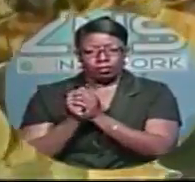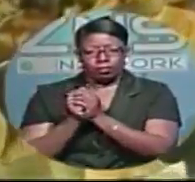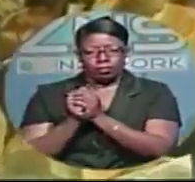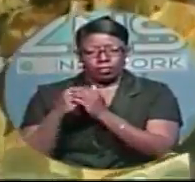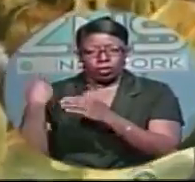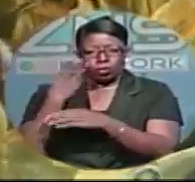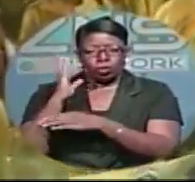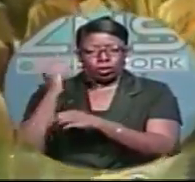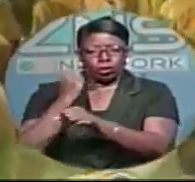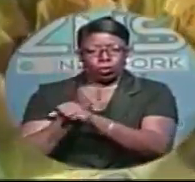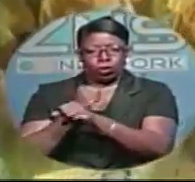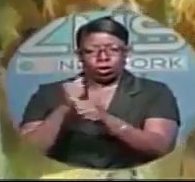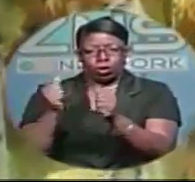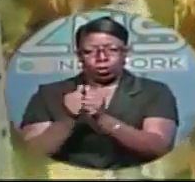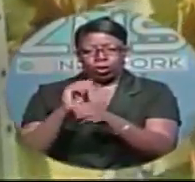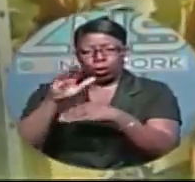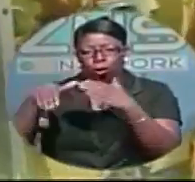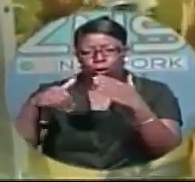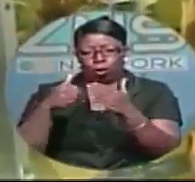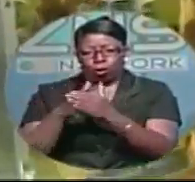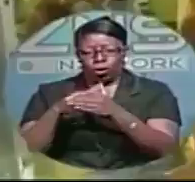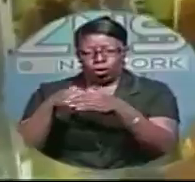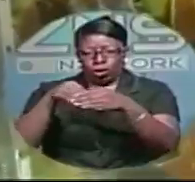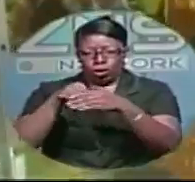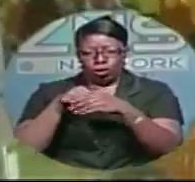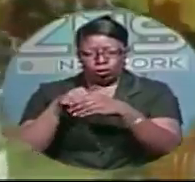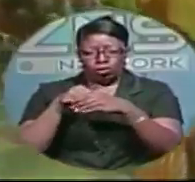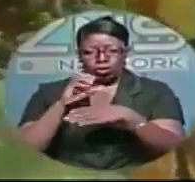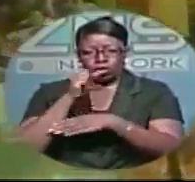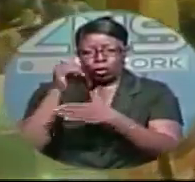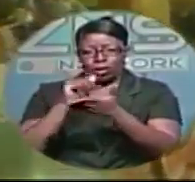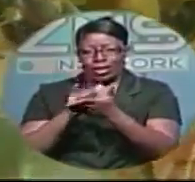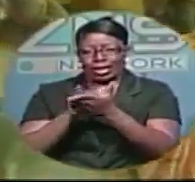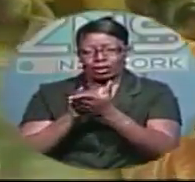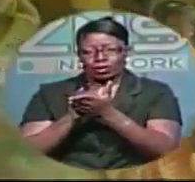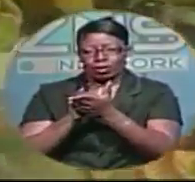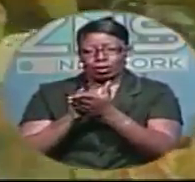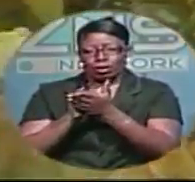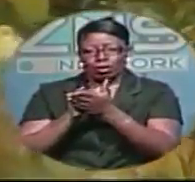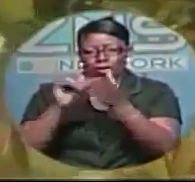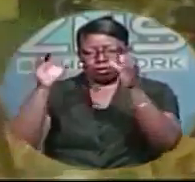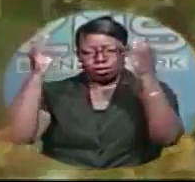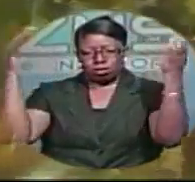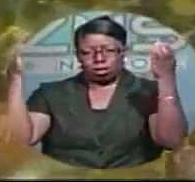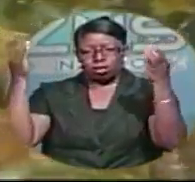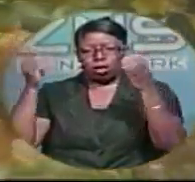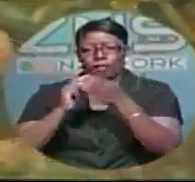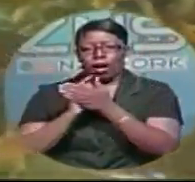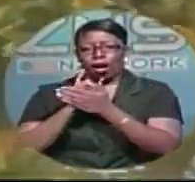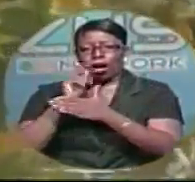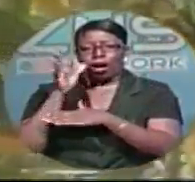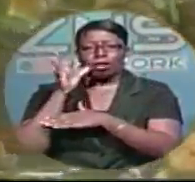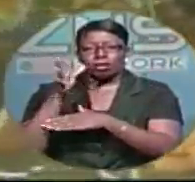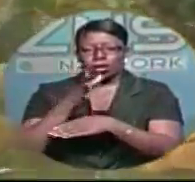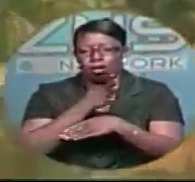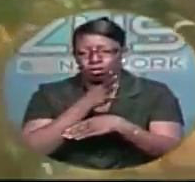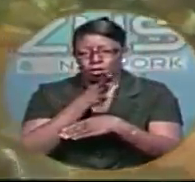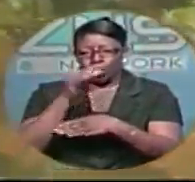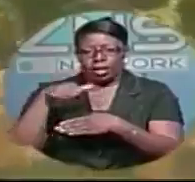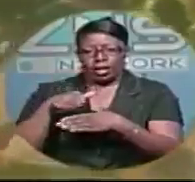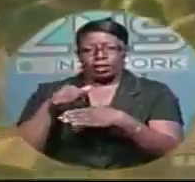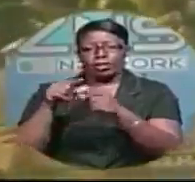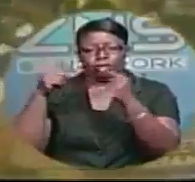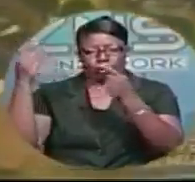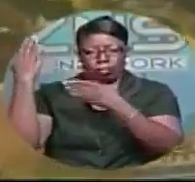We will work with all stakeholders to ensure the success of agriculture in Grand Bahama. Mr.